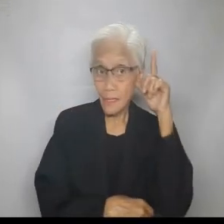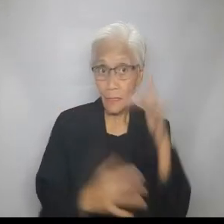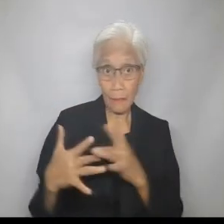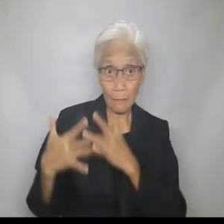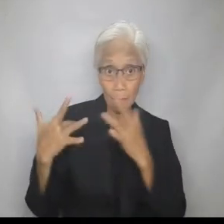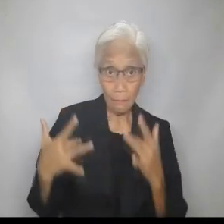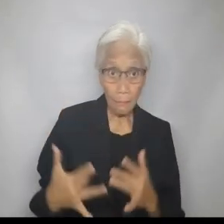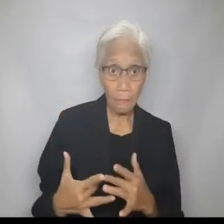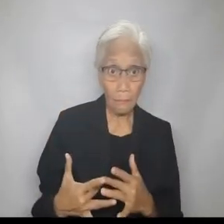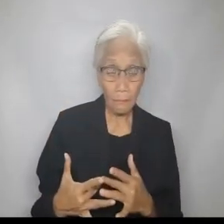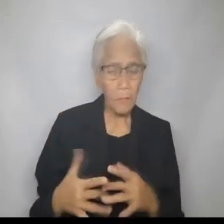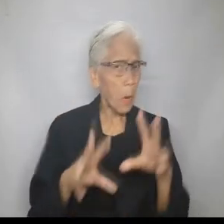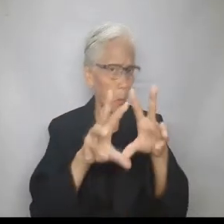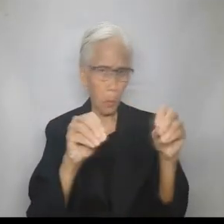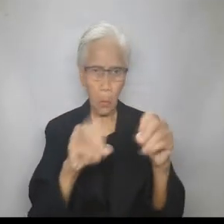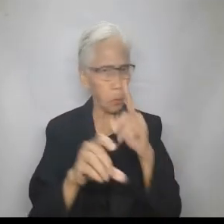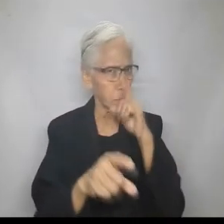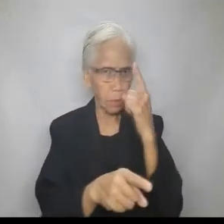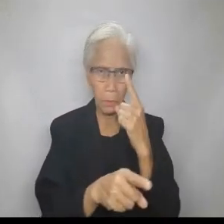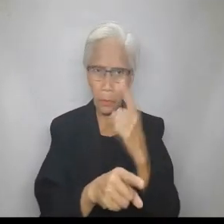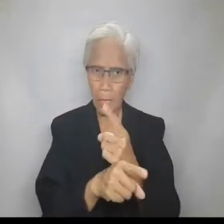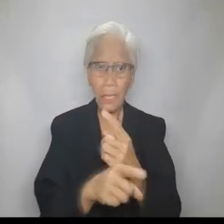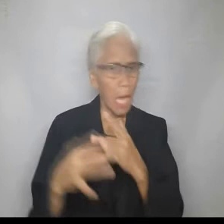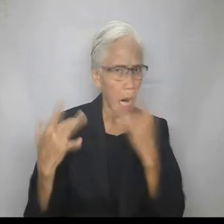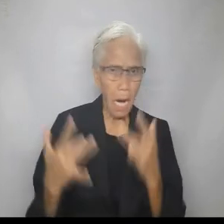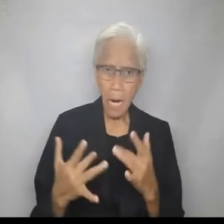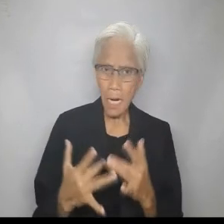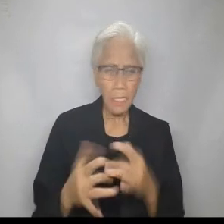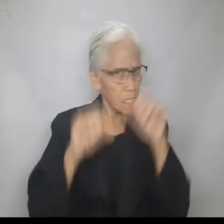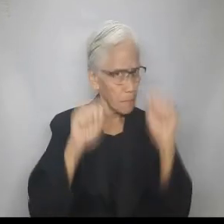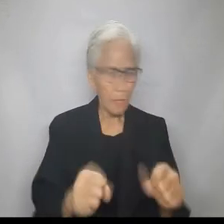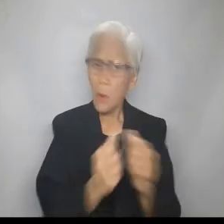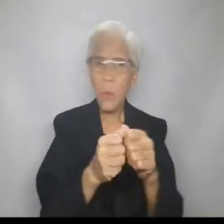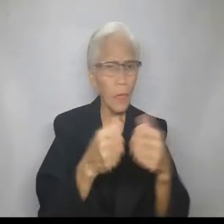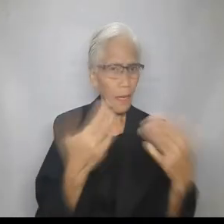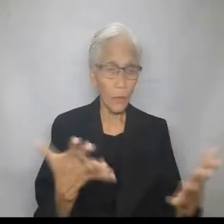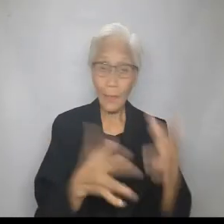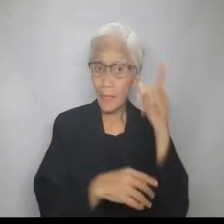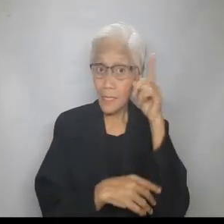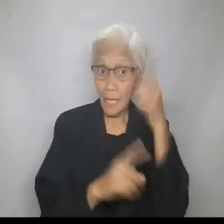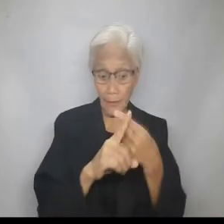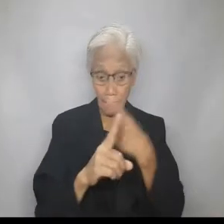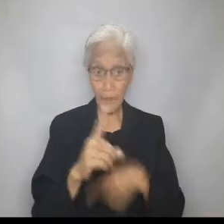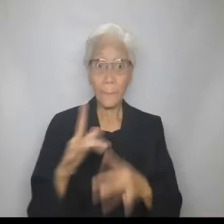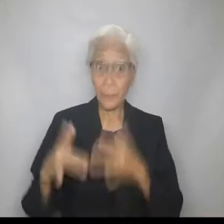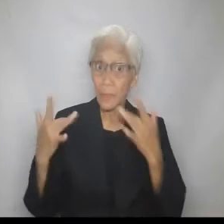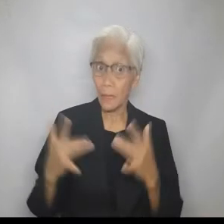listening heart. No genuine love is possible without listening from the